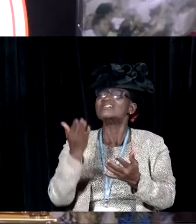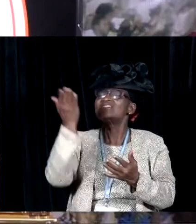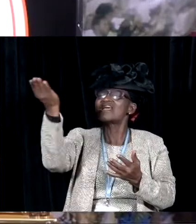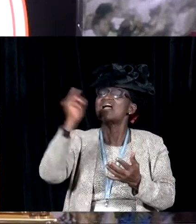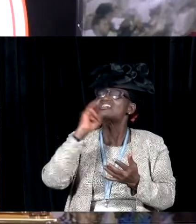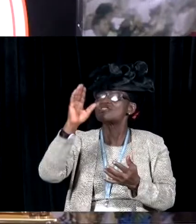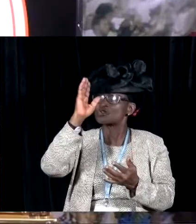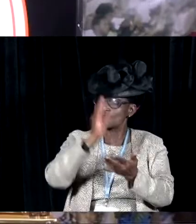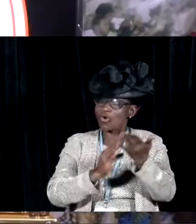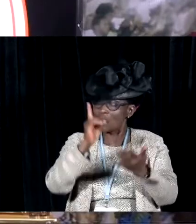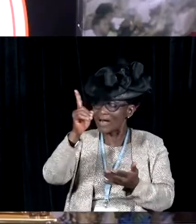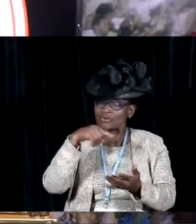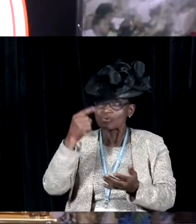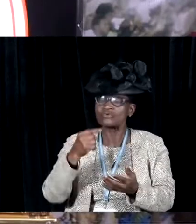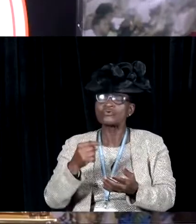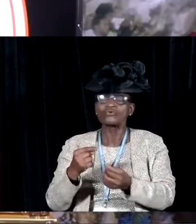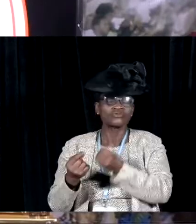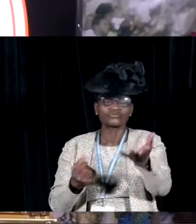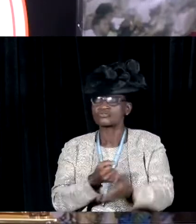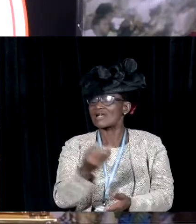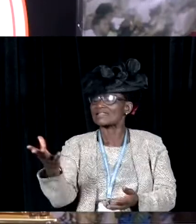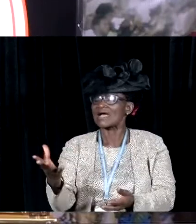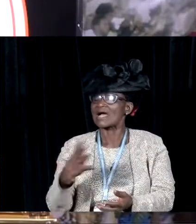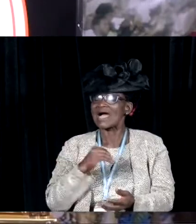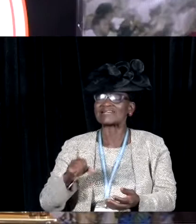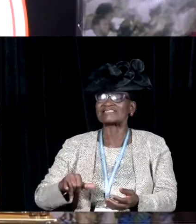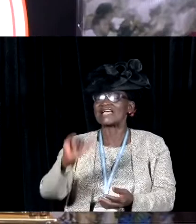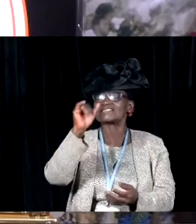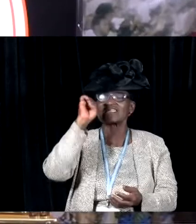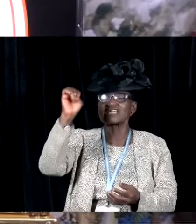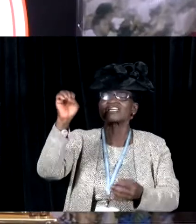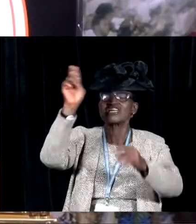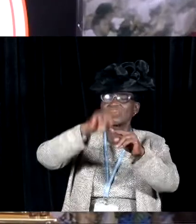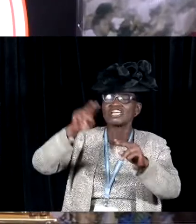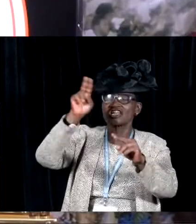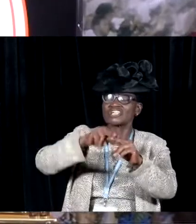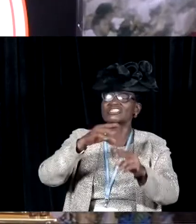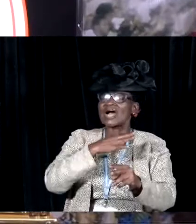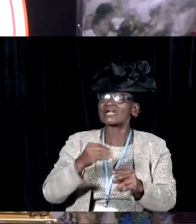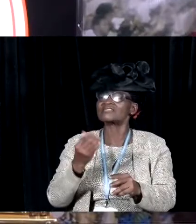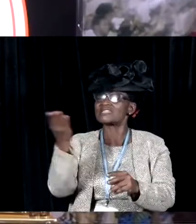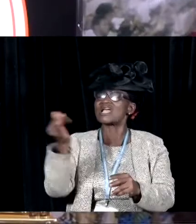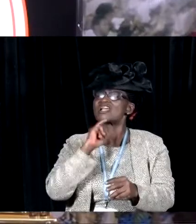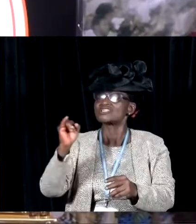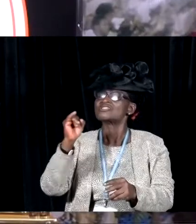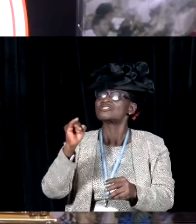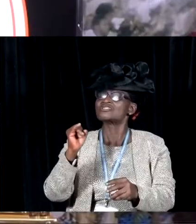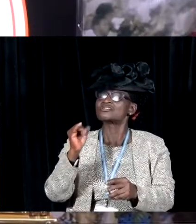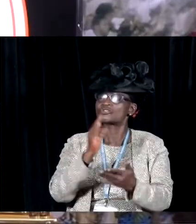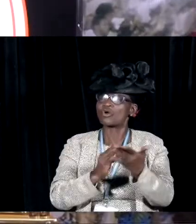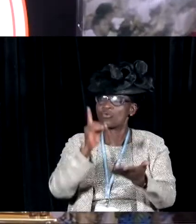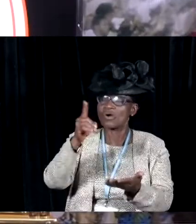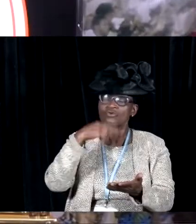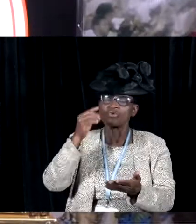who scatters and yet he increases. And there is someone who withhold more than